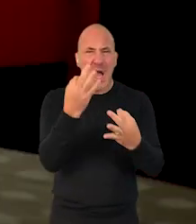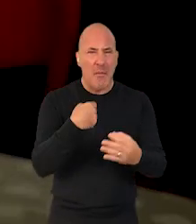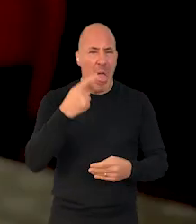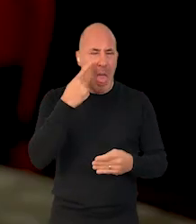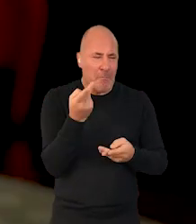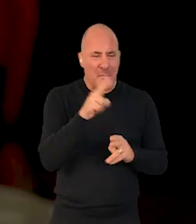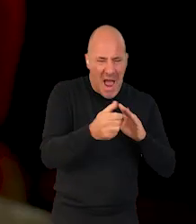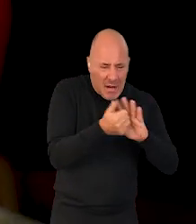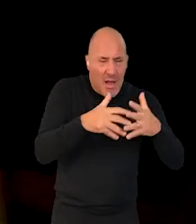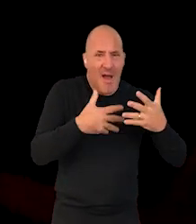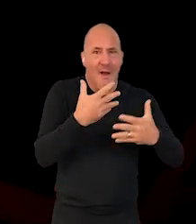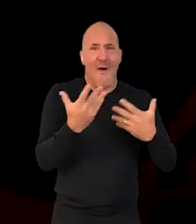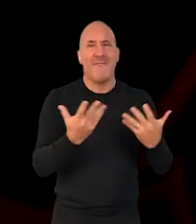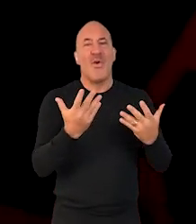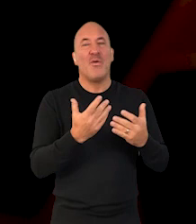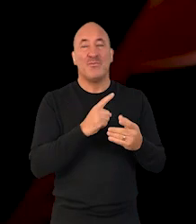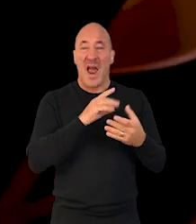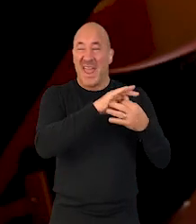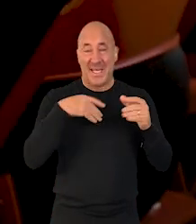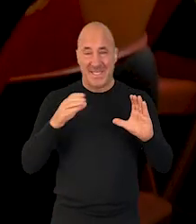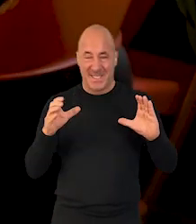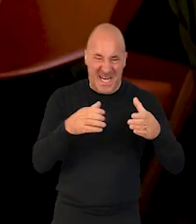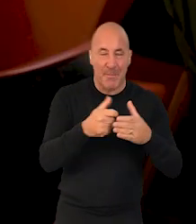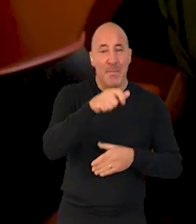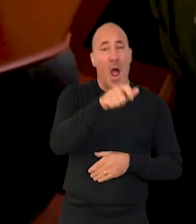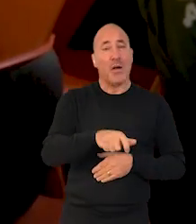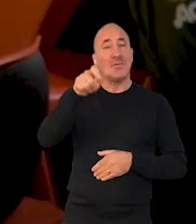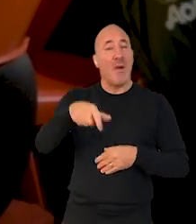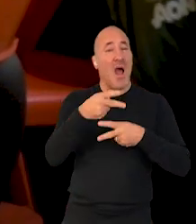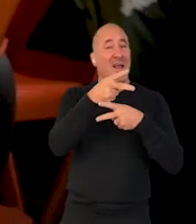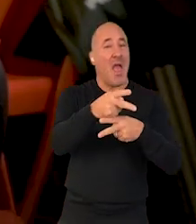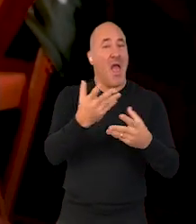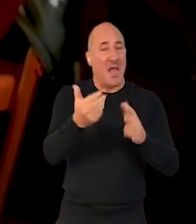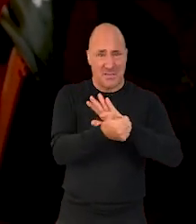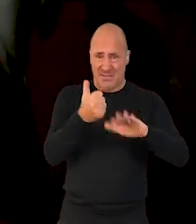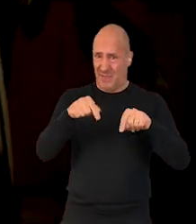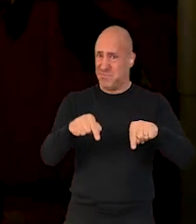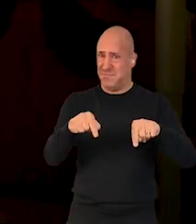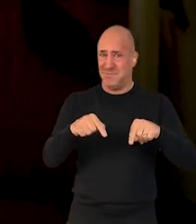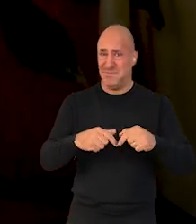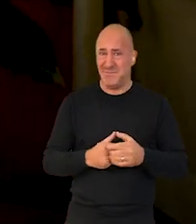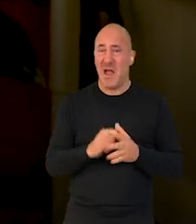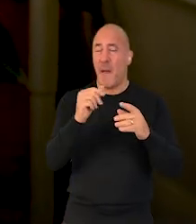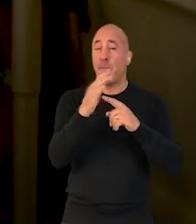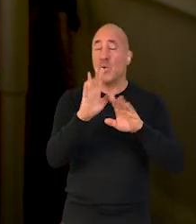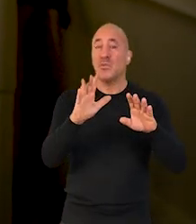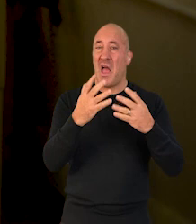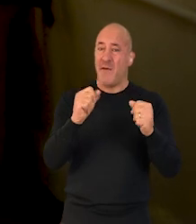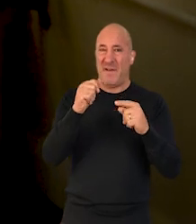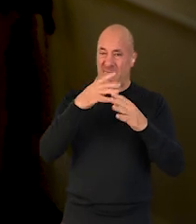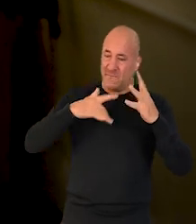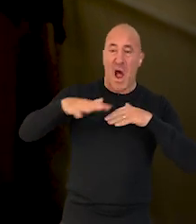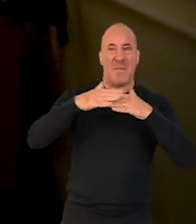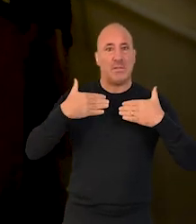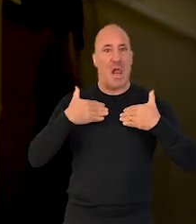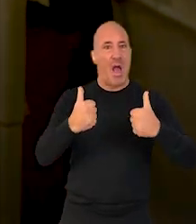try existing skills out which some clients haven't done for a long time, work as part of a team, all the customer care skills that come into it, and more